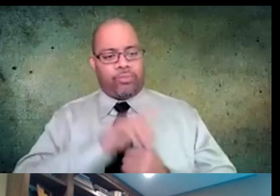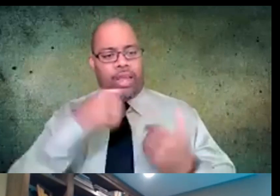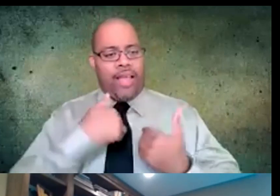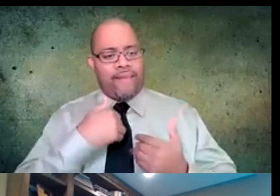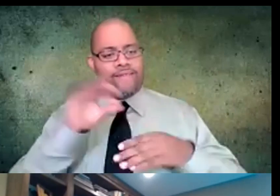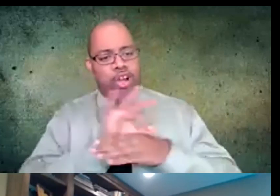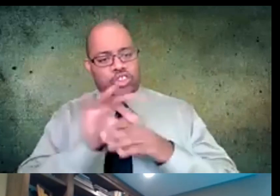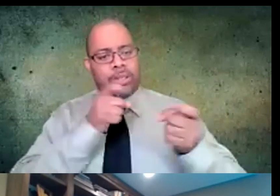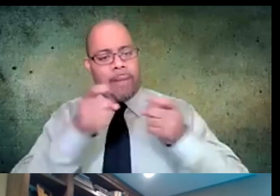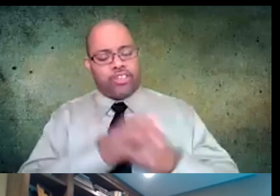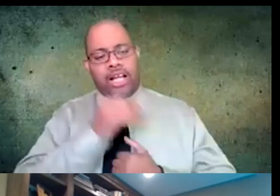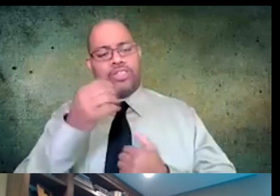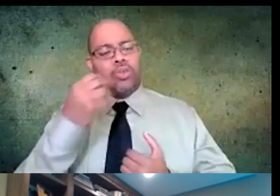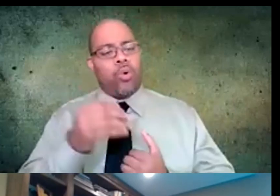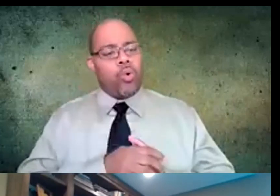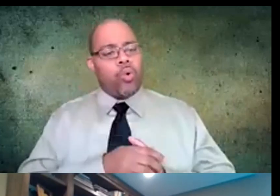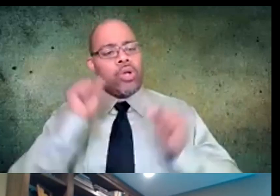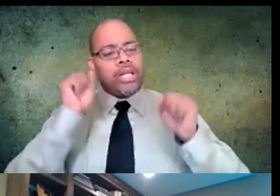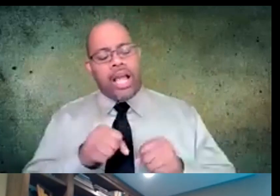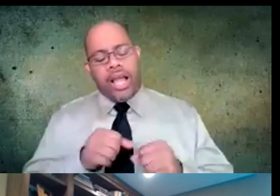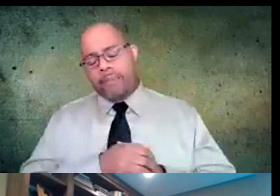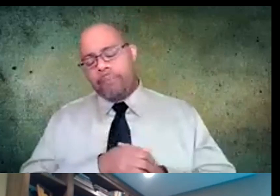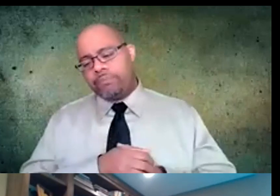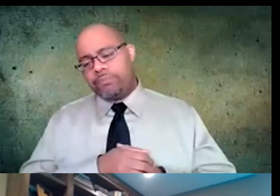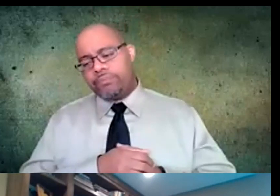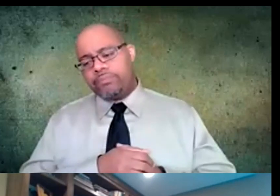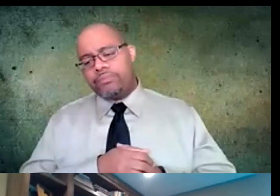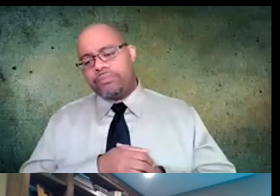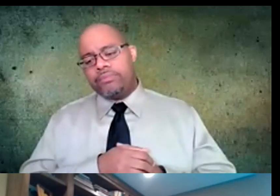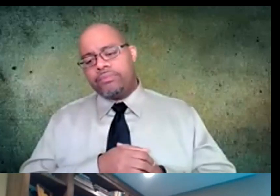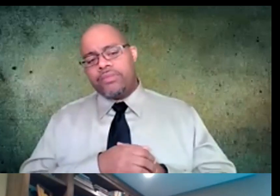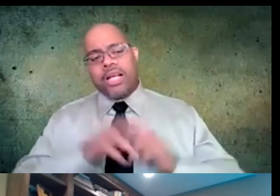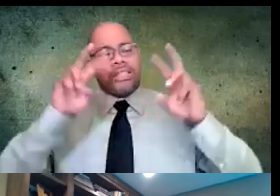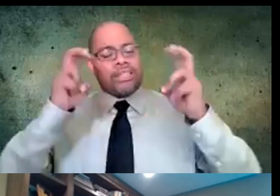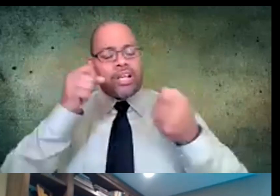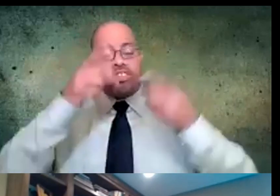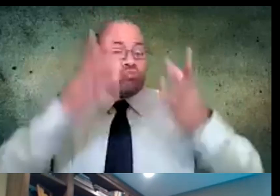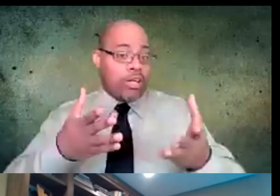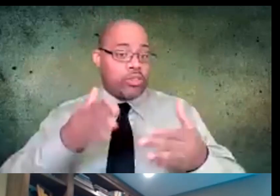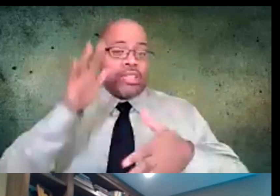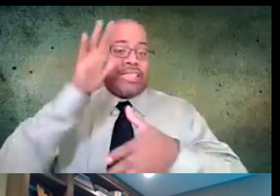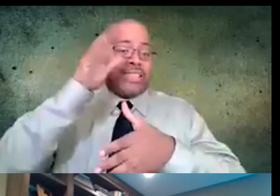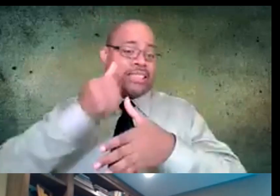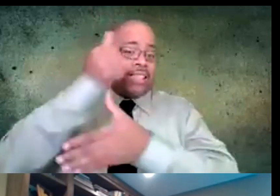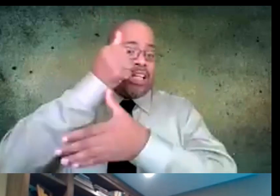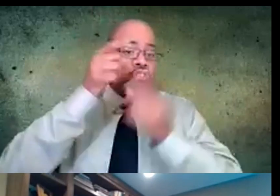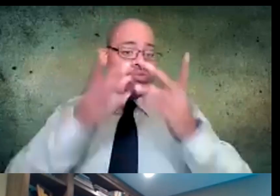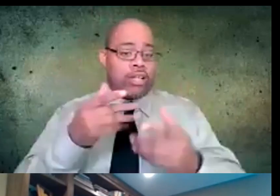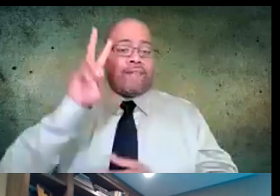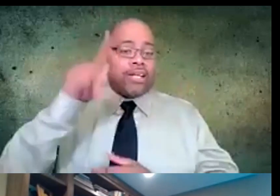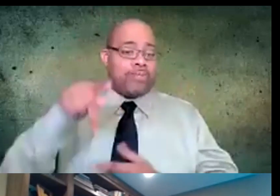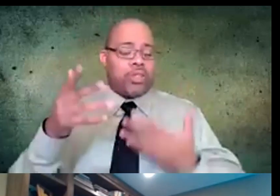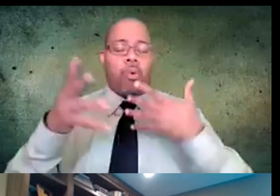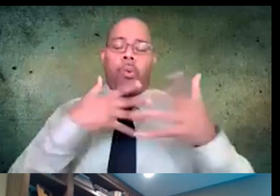function to manage, and so you could be title-wise, you could be director, senior director, vice presidents, and what